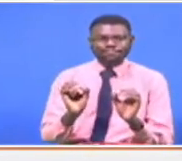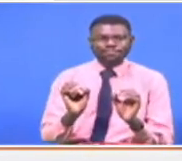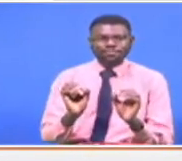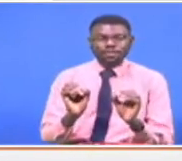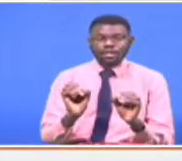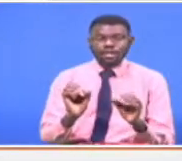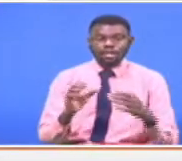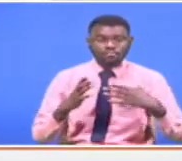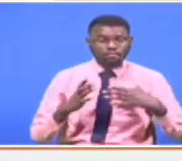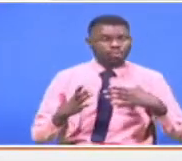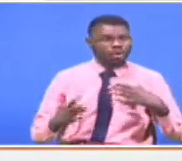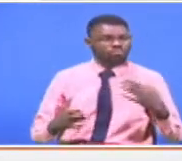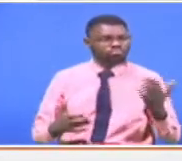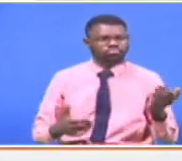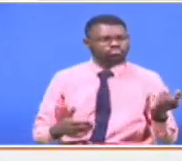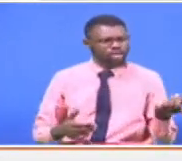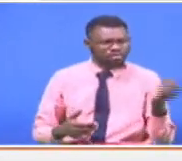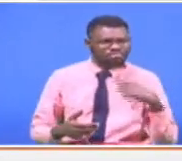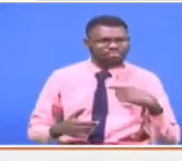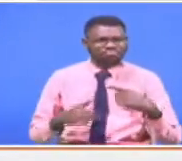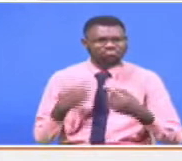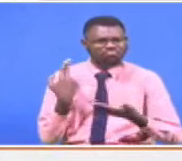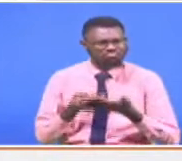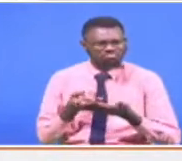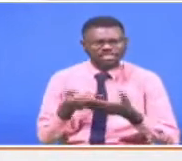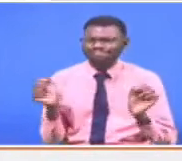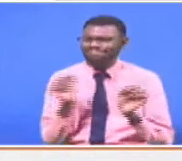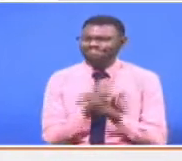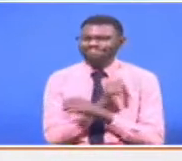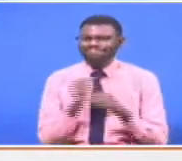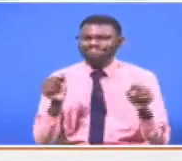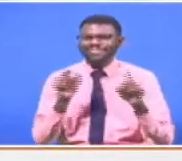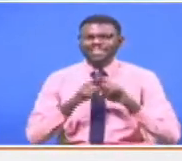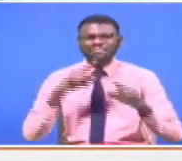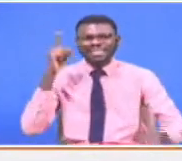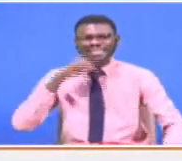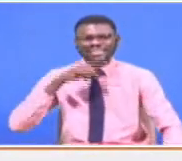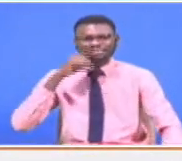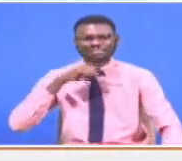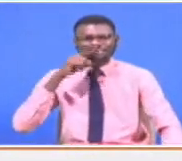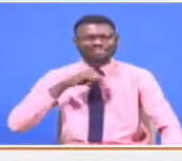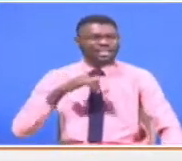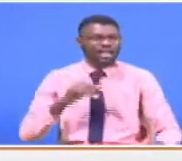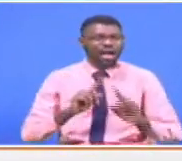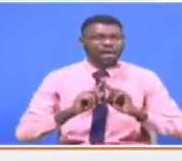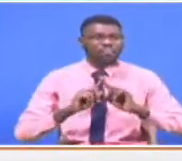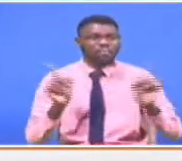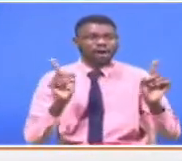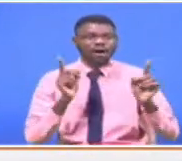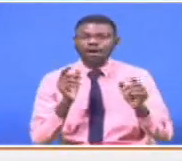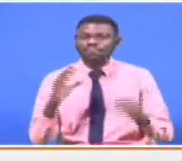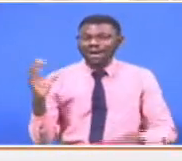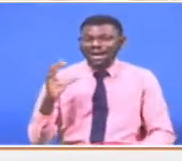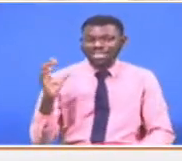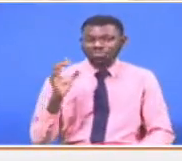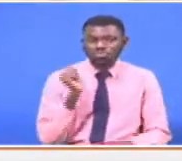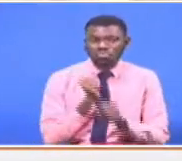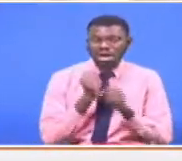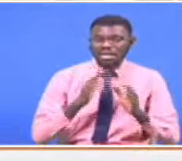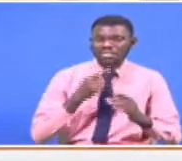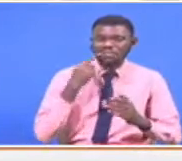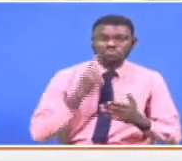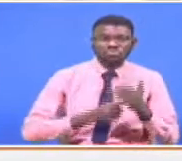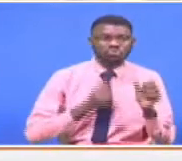of admitting patients because of the hygiene. That. Despite the stalemate, the casual workers have vowed not to